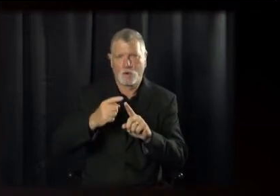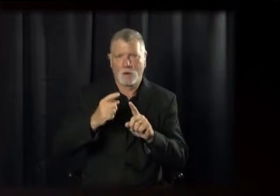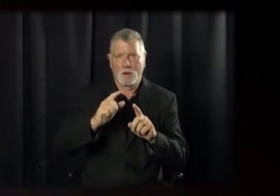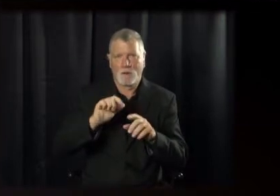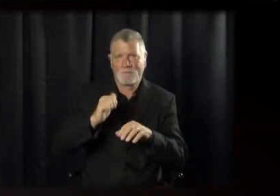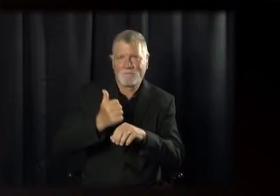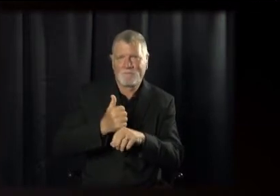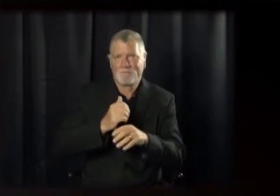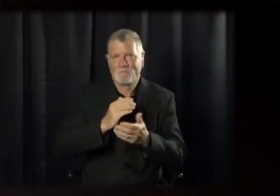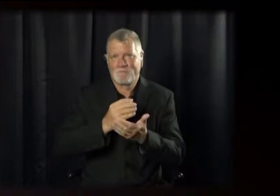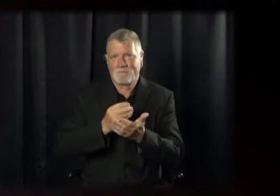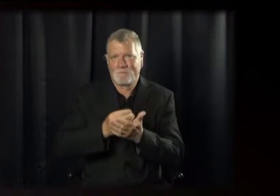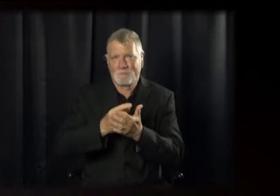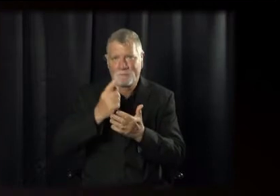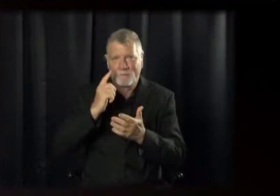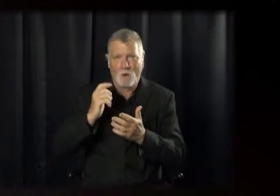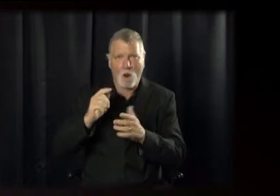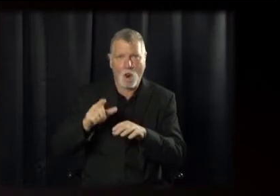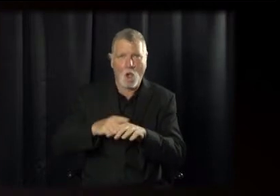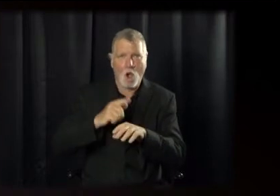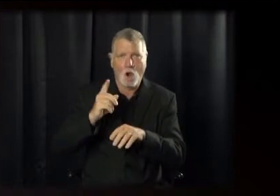plans.